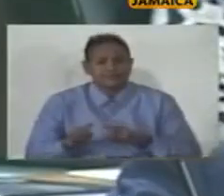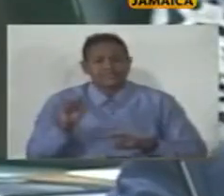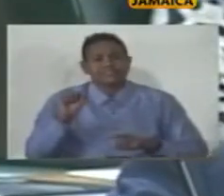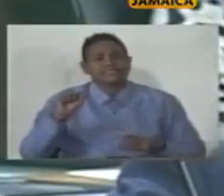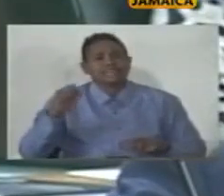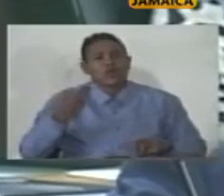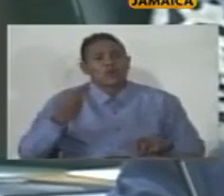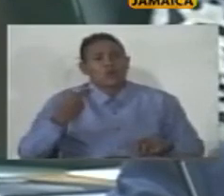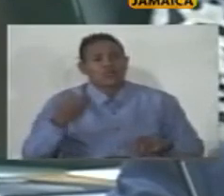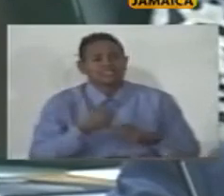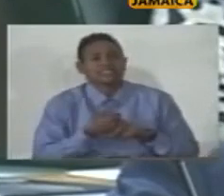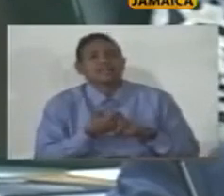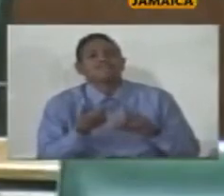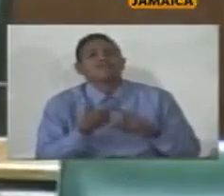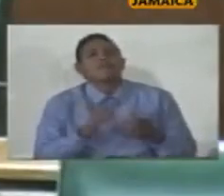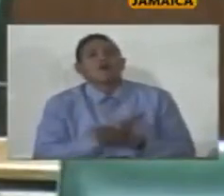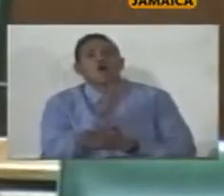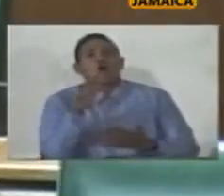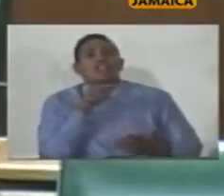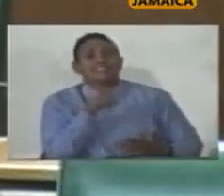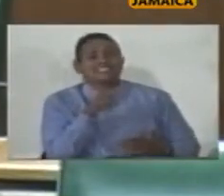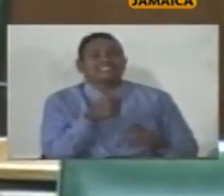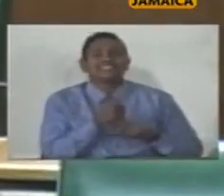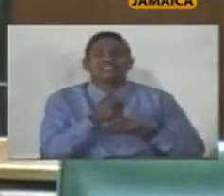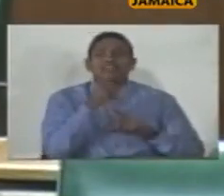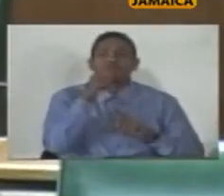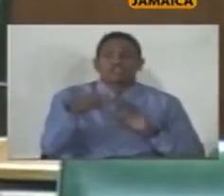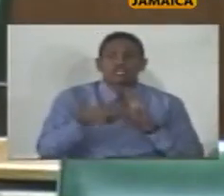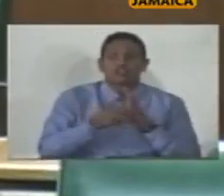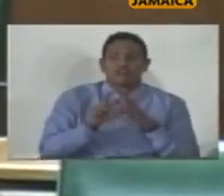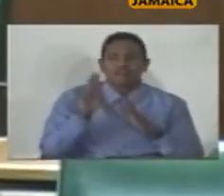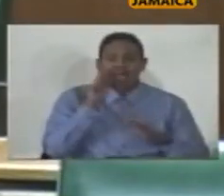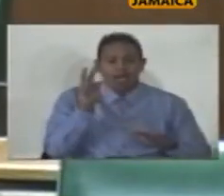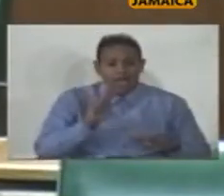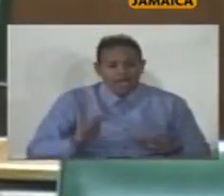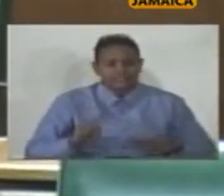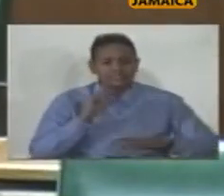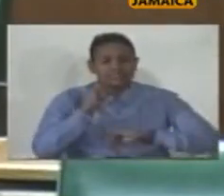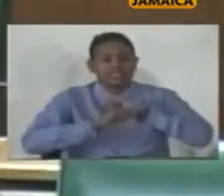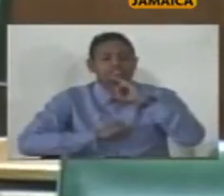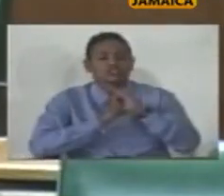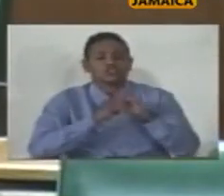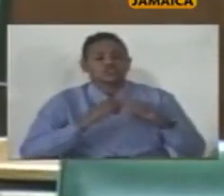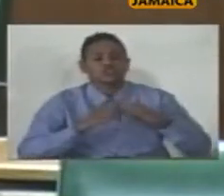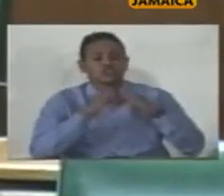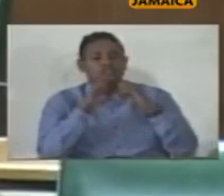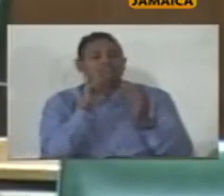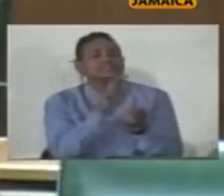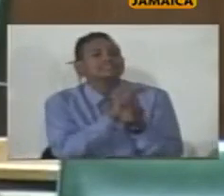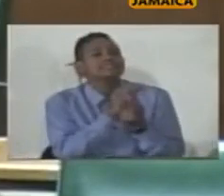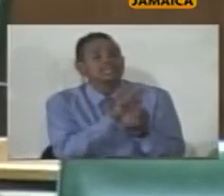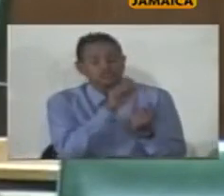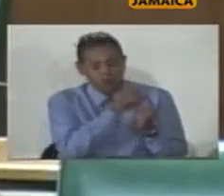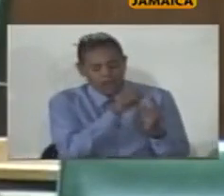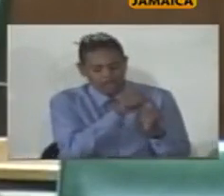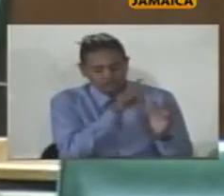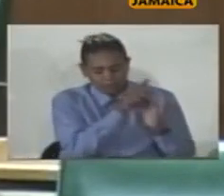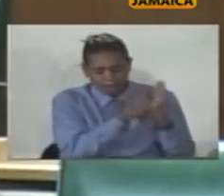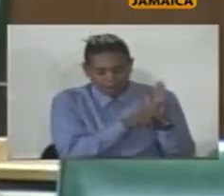stakeholders from the college revised the institution's sexual harassment